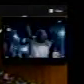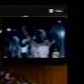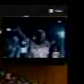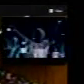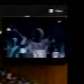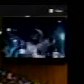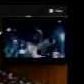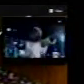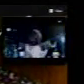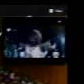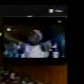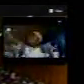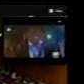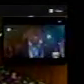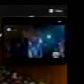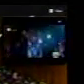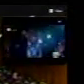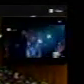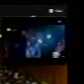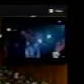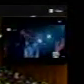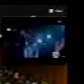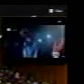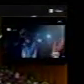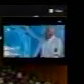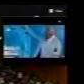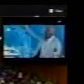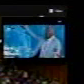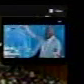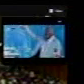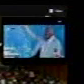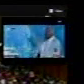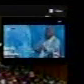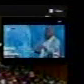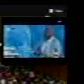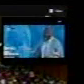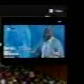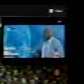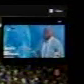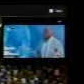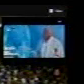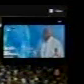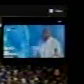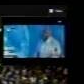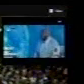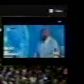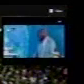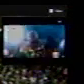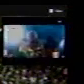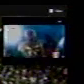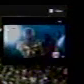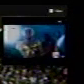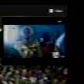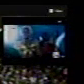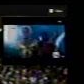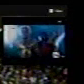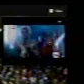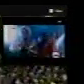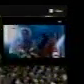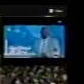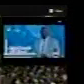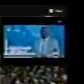then by utterance, by declaration, Master, if you can do